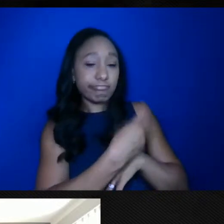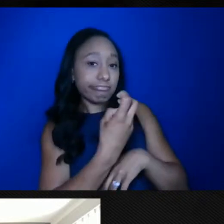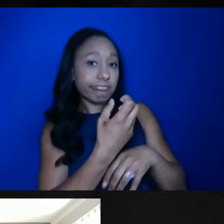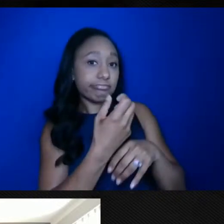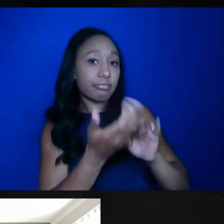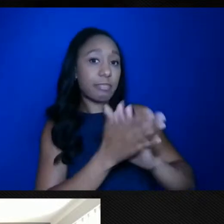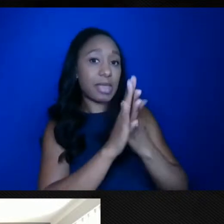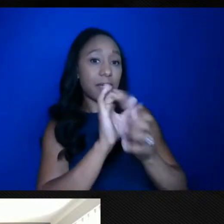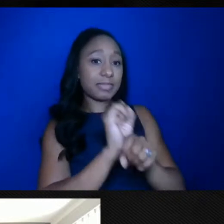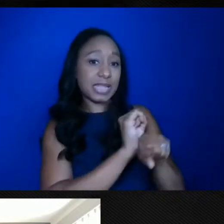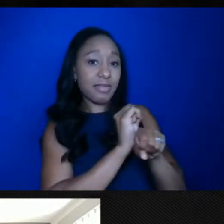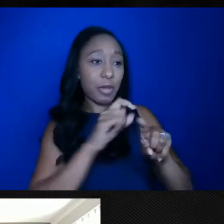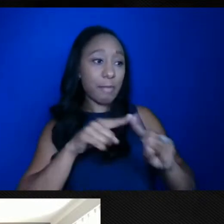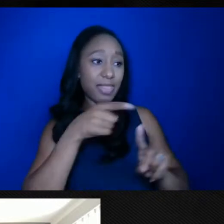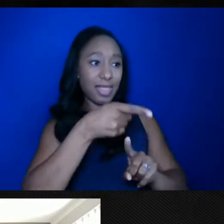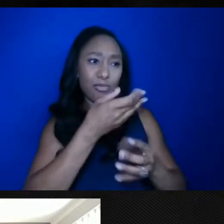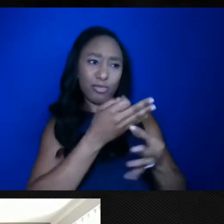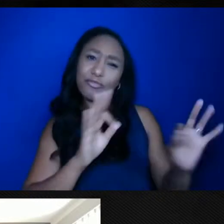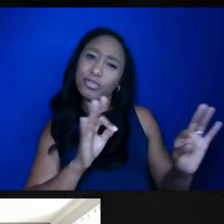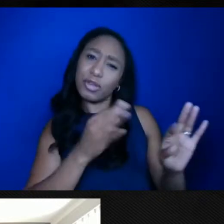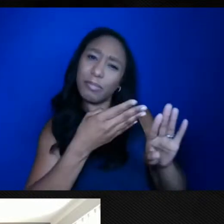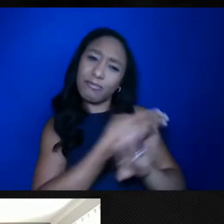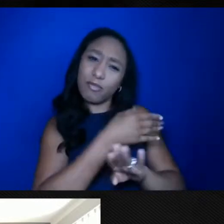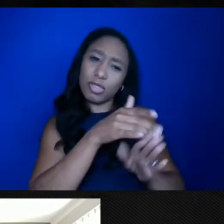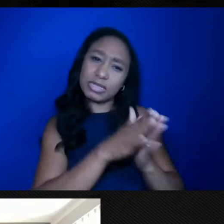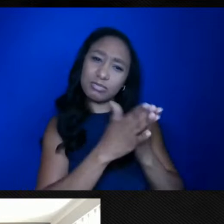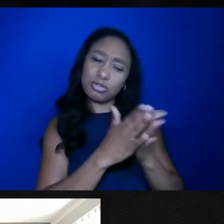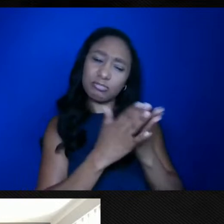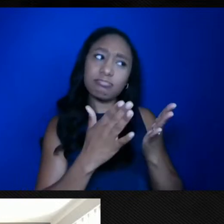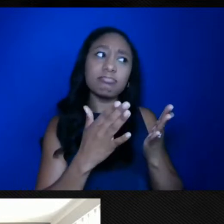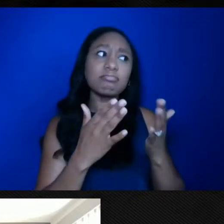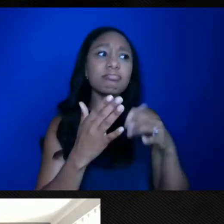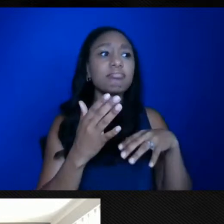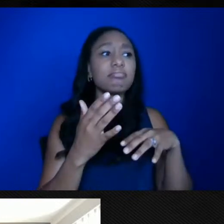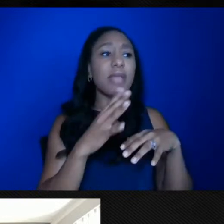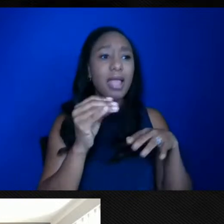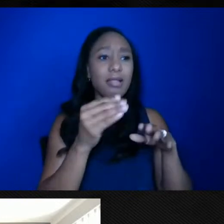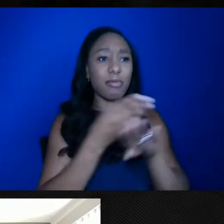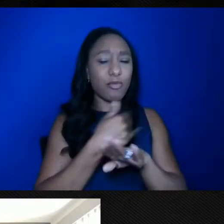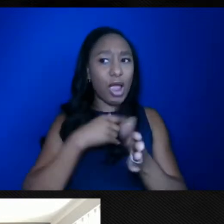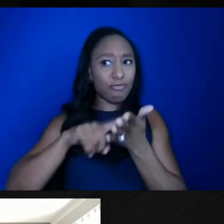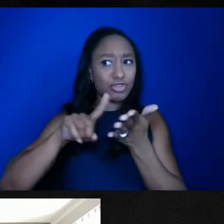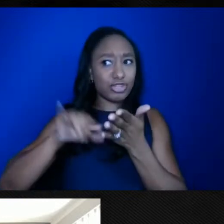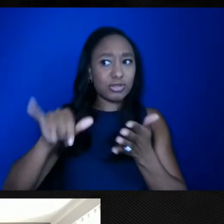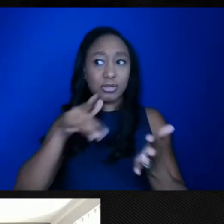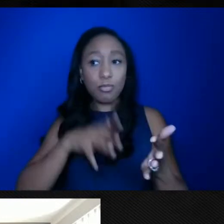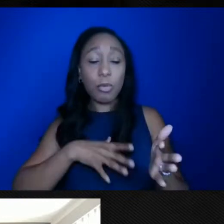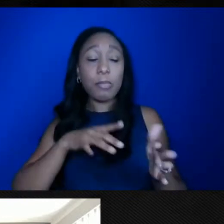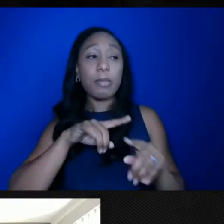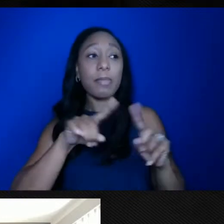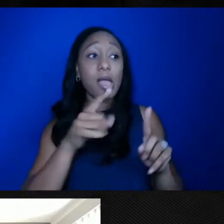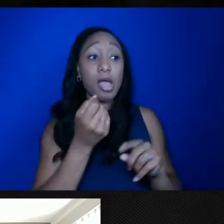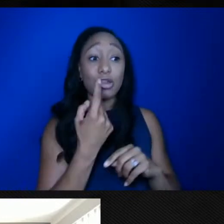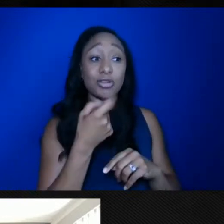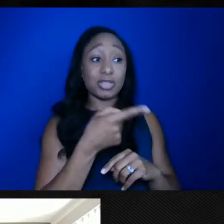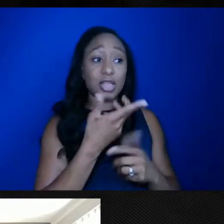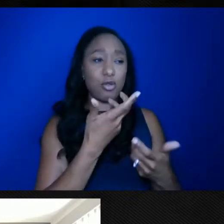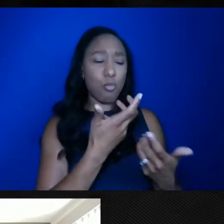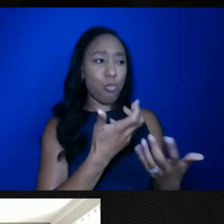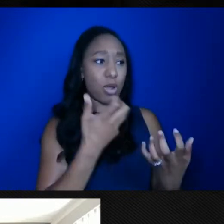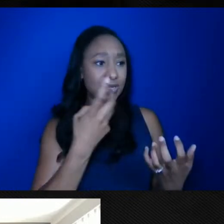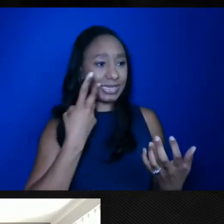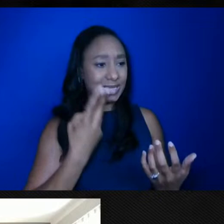attention the astonishing things they would do to free themselves and to bring their kidnappers to justice. In some